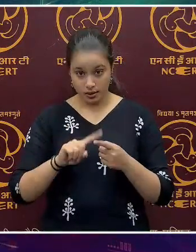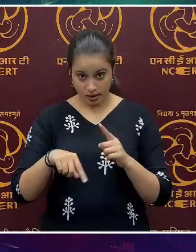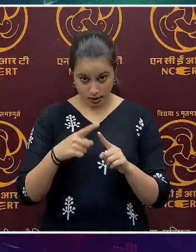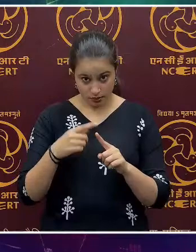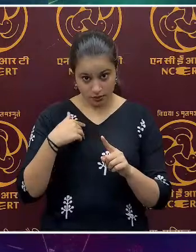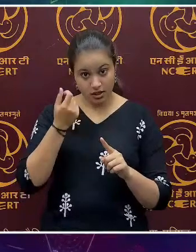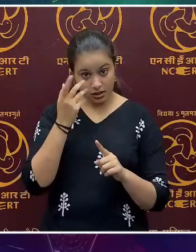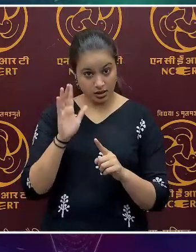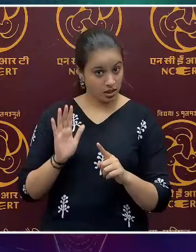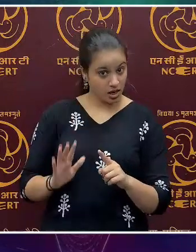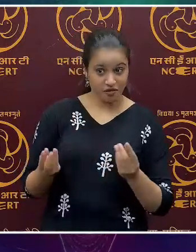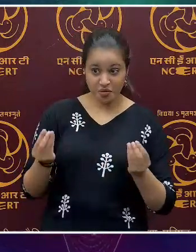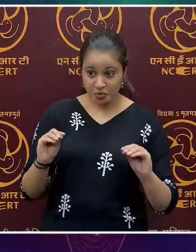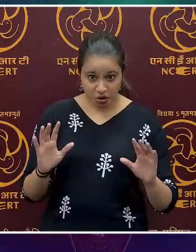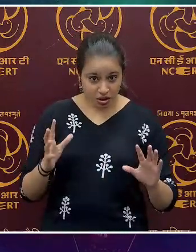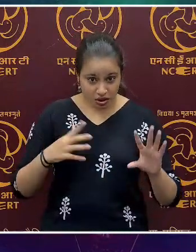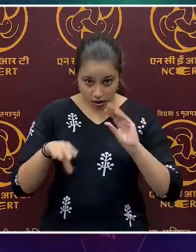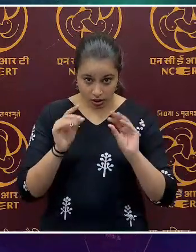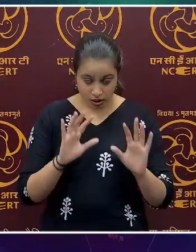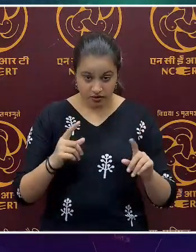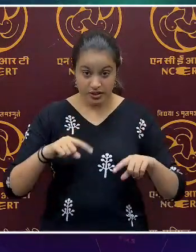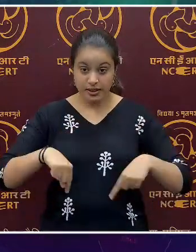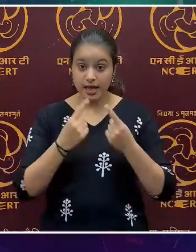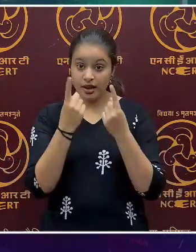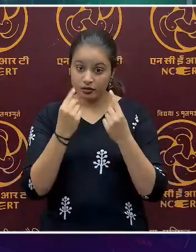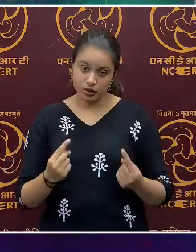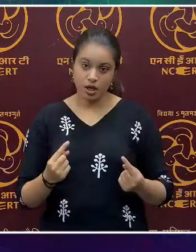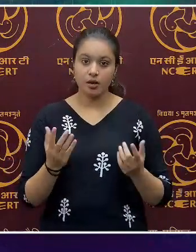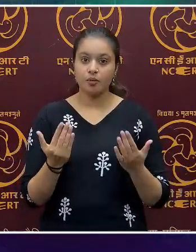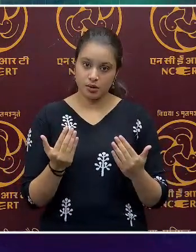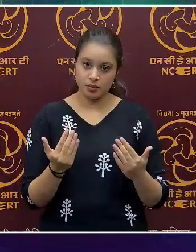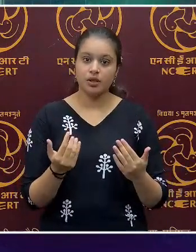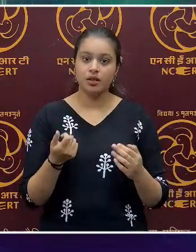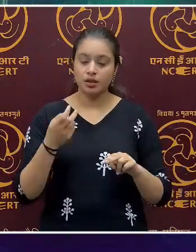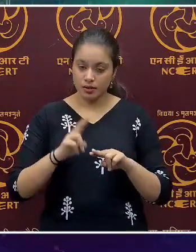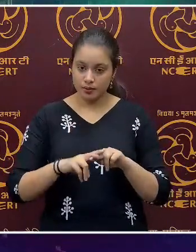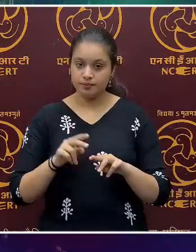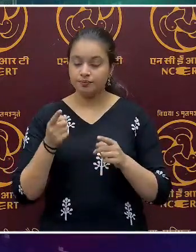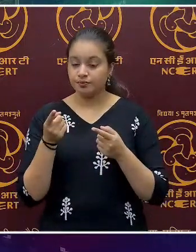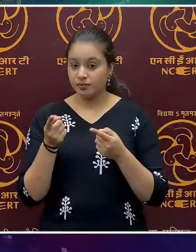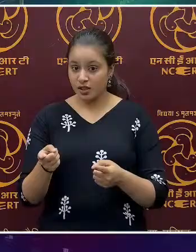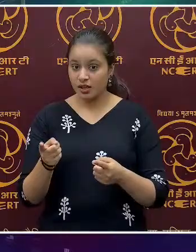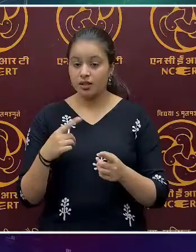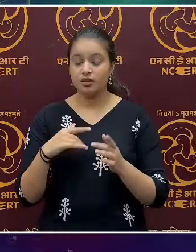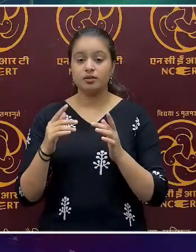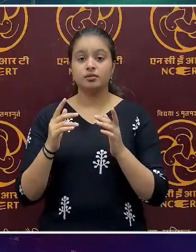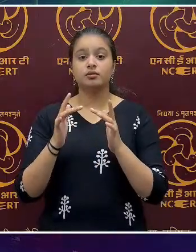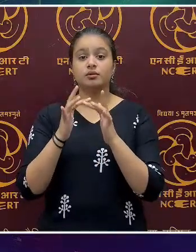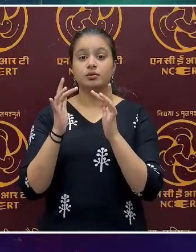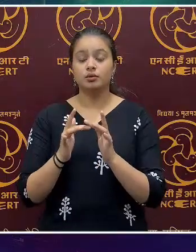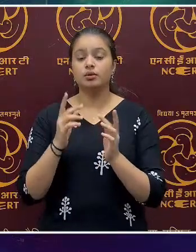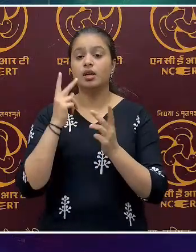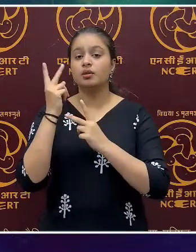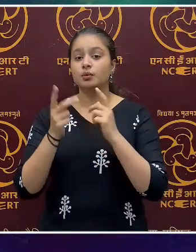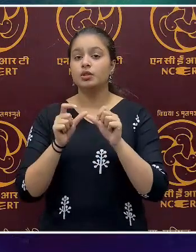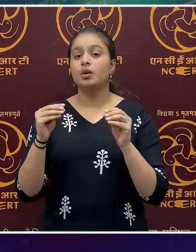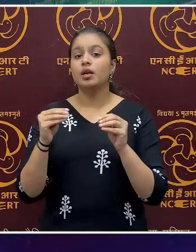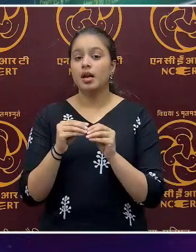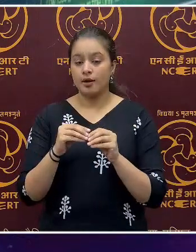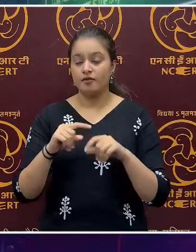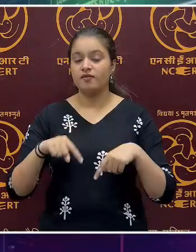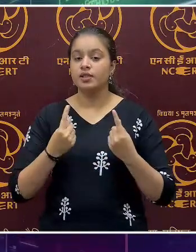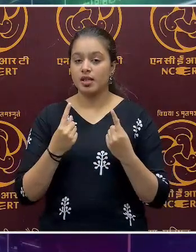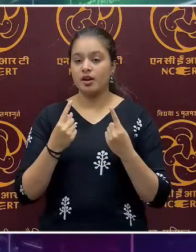thing or not. So he will go with the self-evaluation part also. In this virtual lab, self-evaluation is also